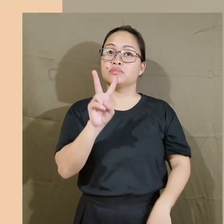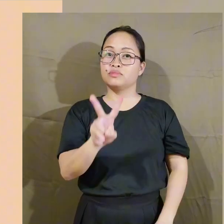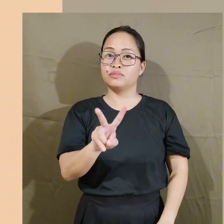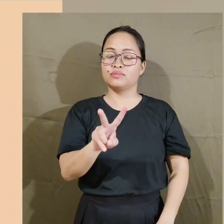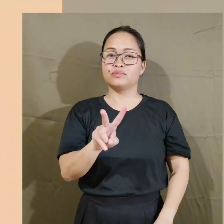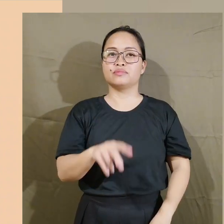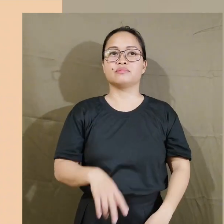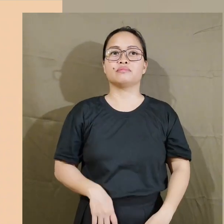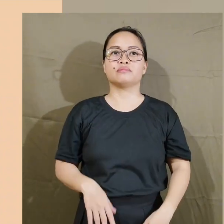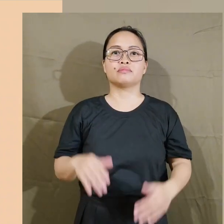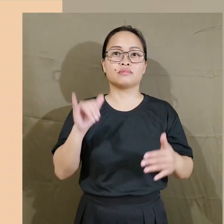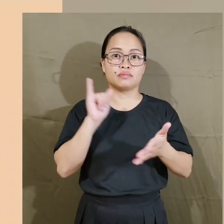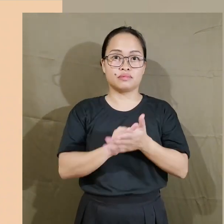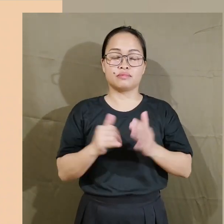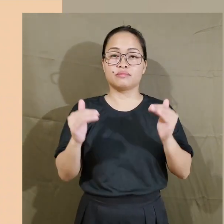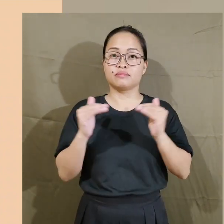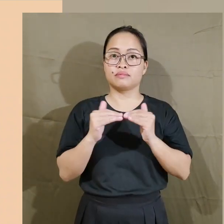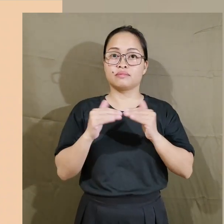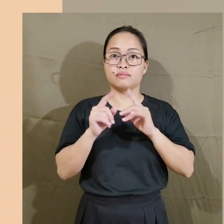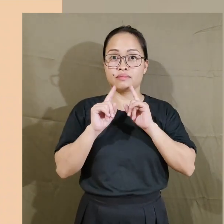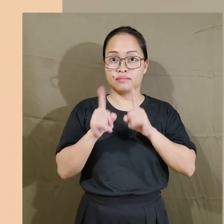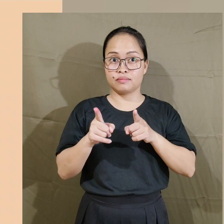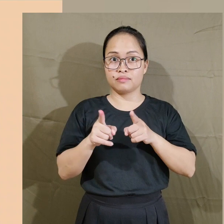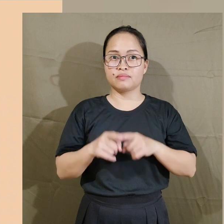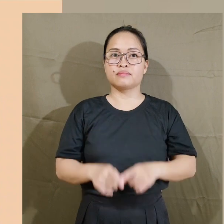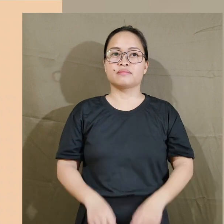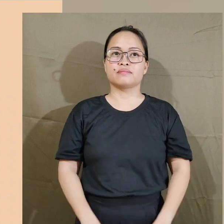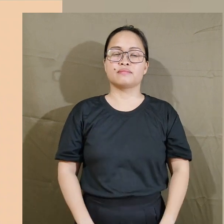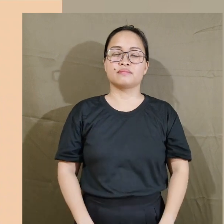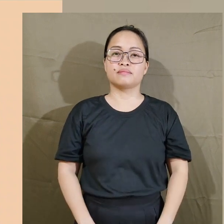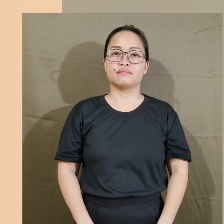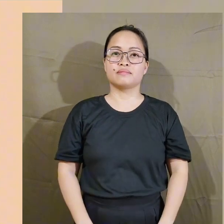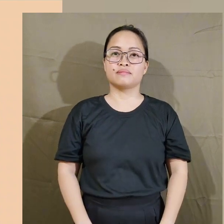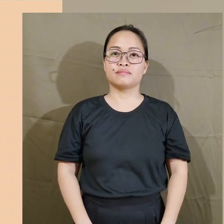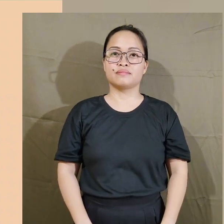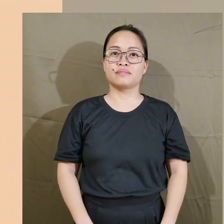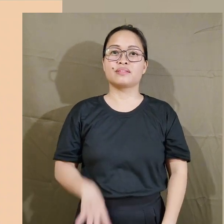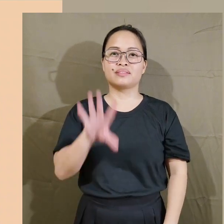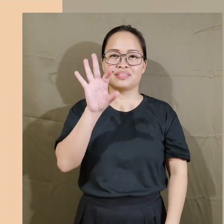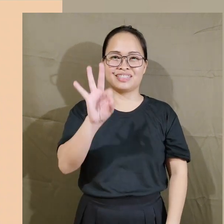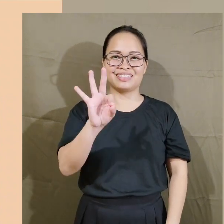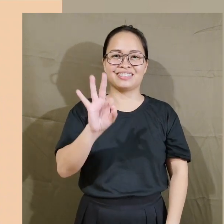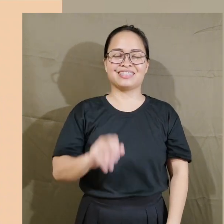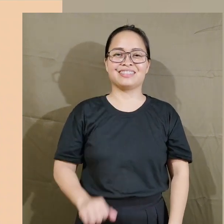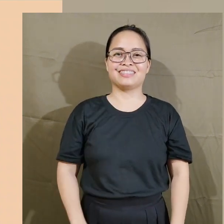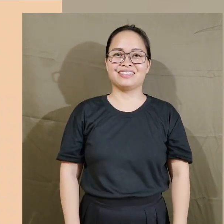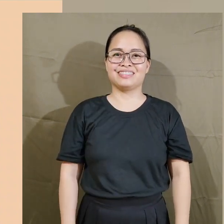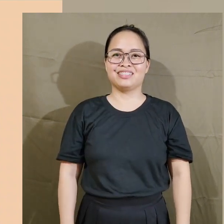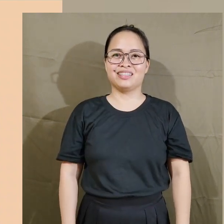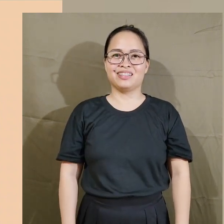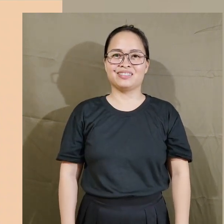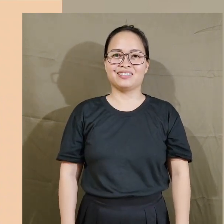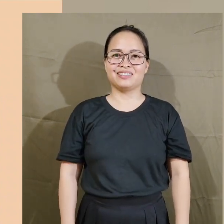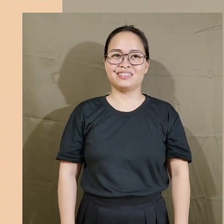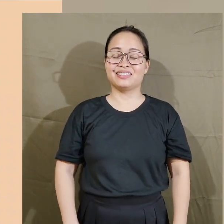2, let's take away 2 from 11. The answer is 9.